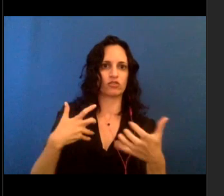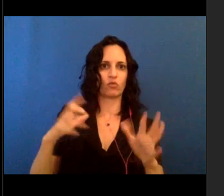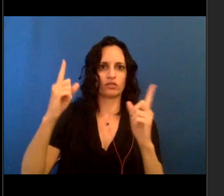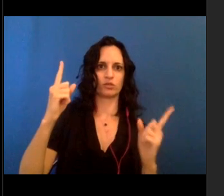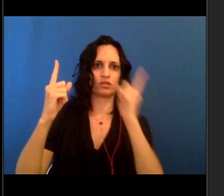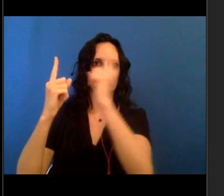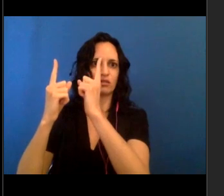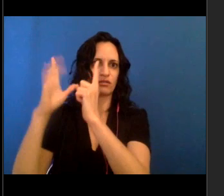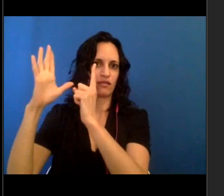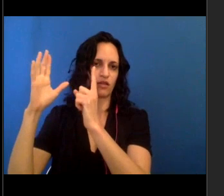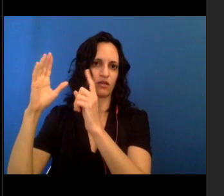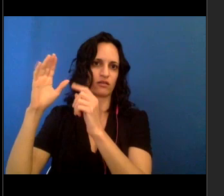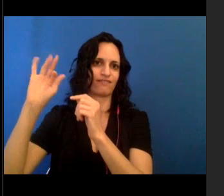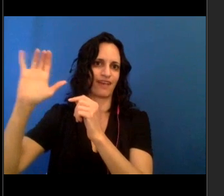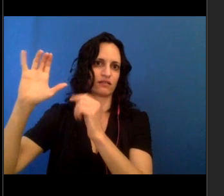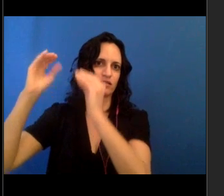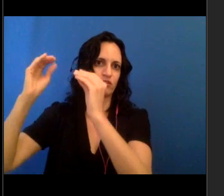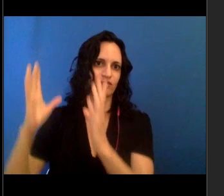term.